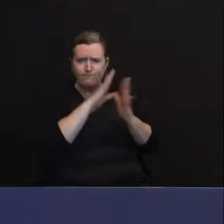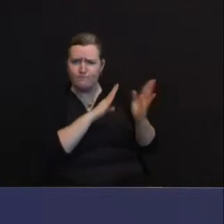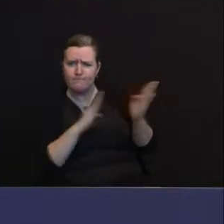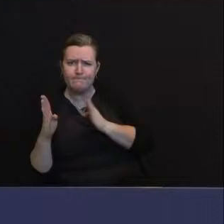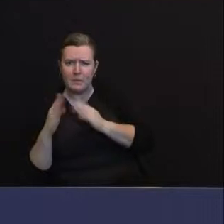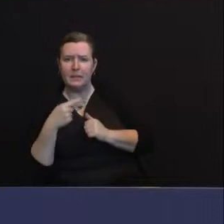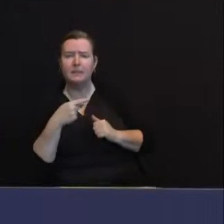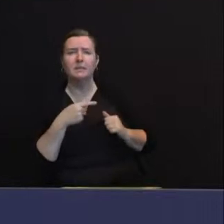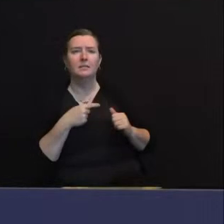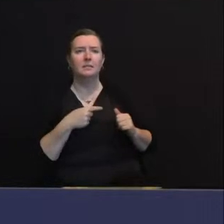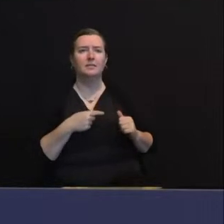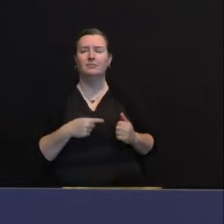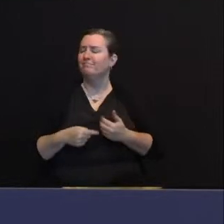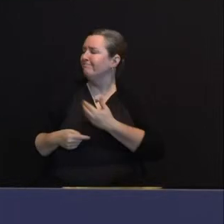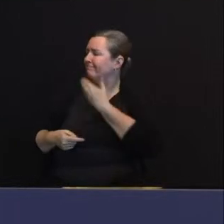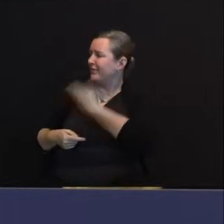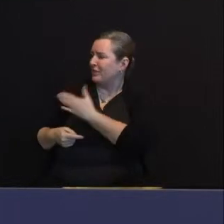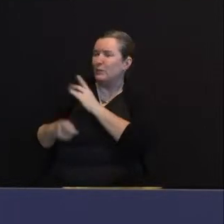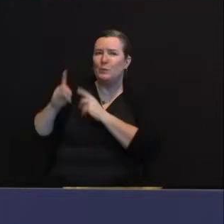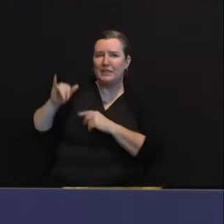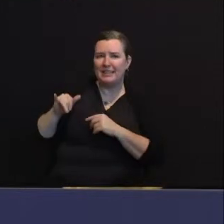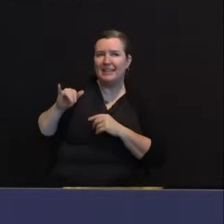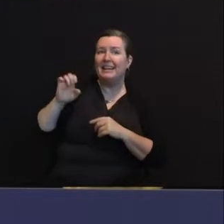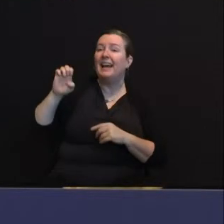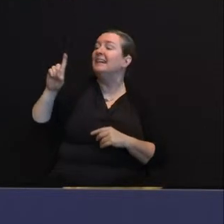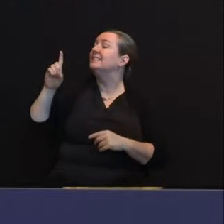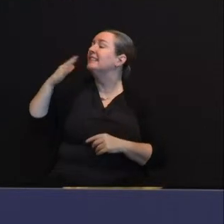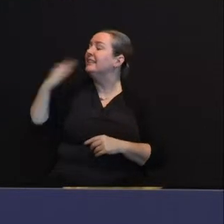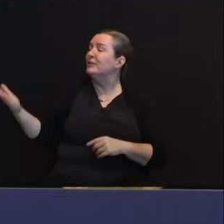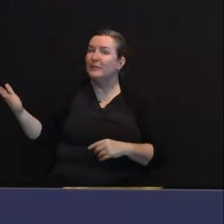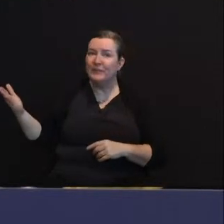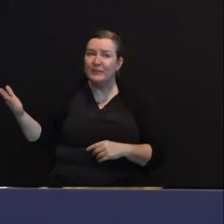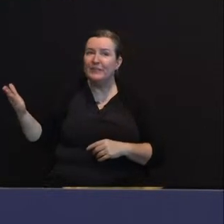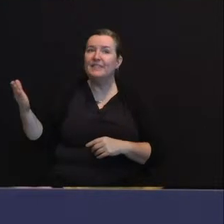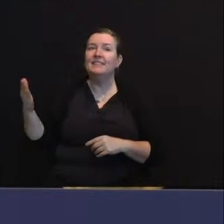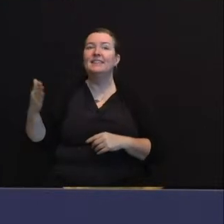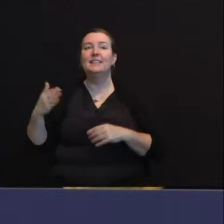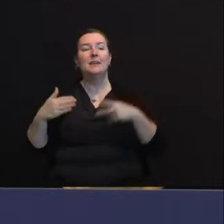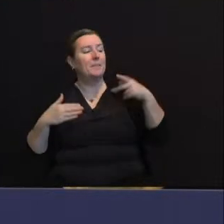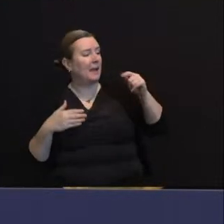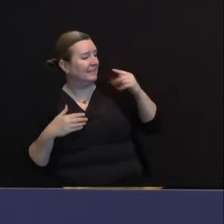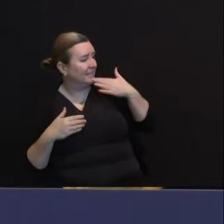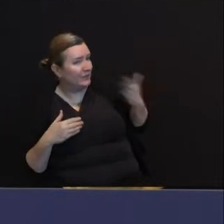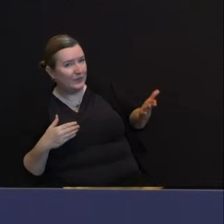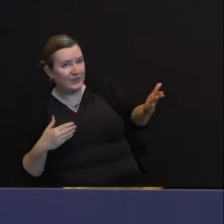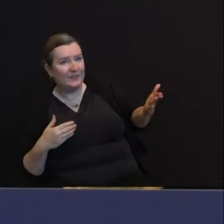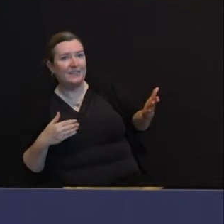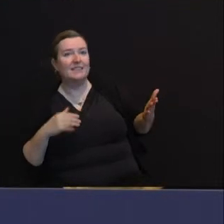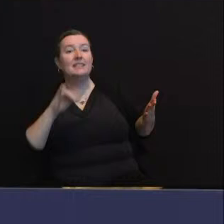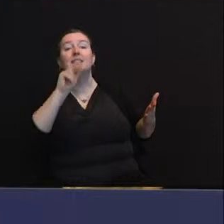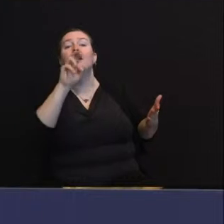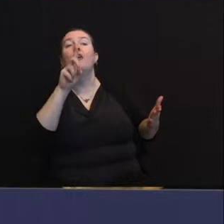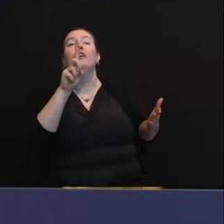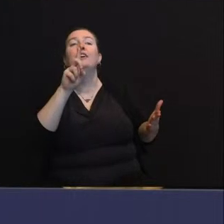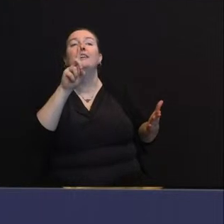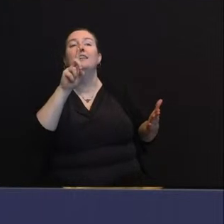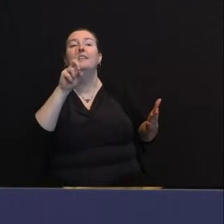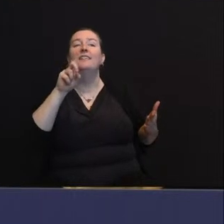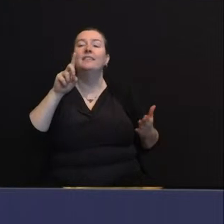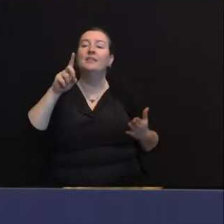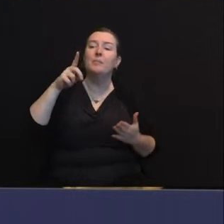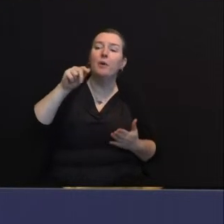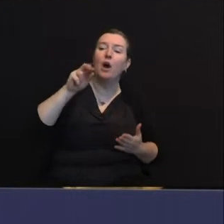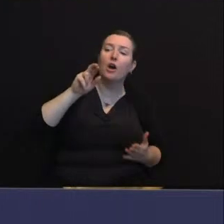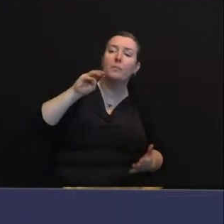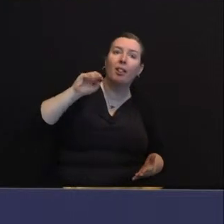So I want to thank Judy. Welcome back. And Ed, thank you for that. Pat, as always, Jared, Paramel, Mahan will be with you